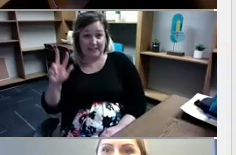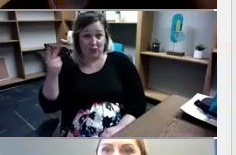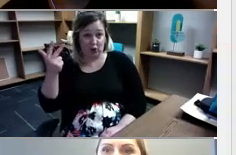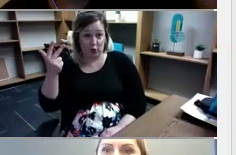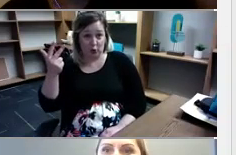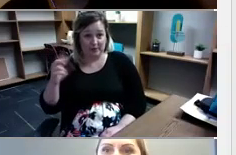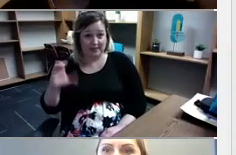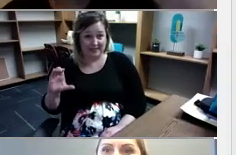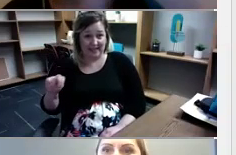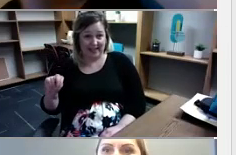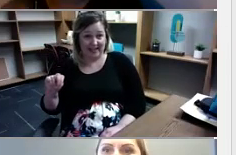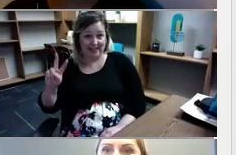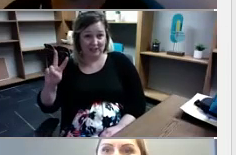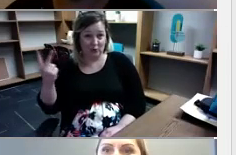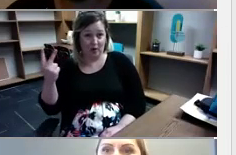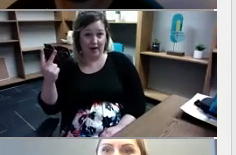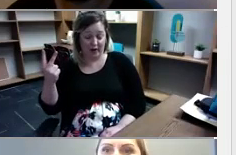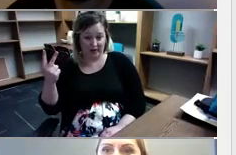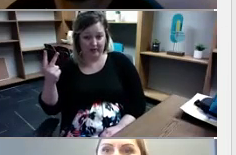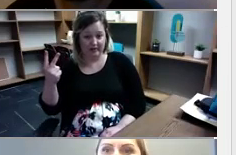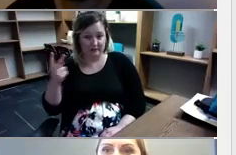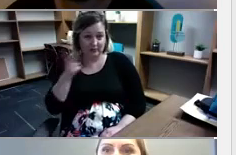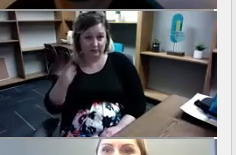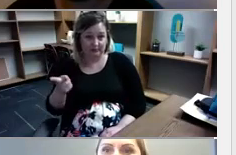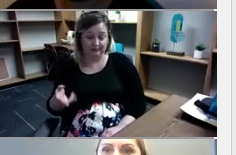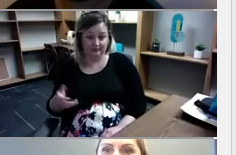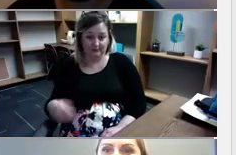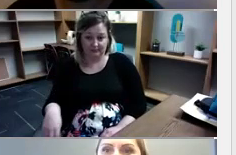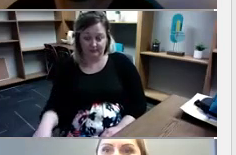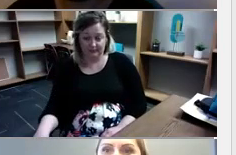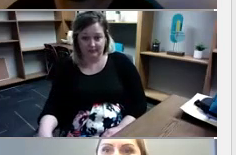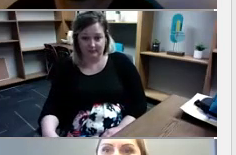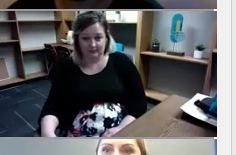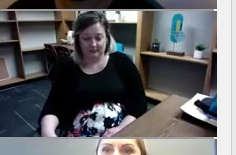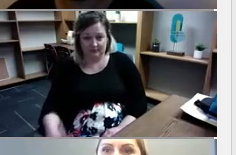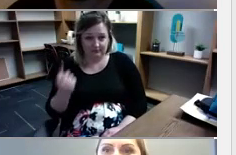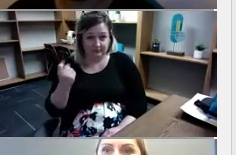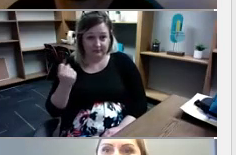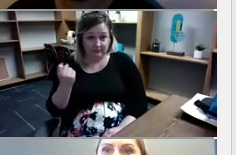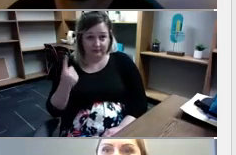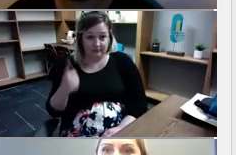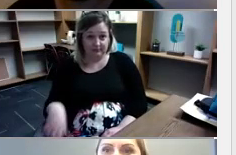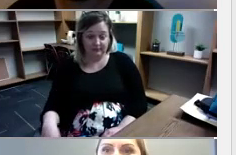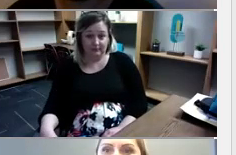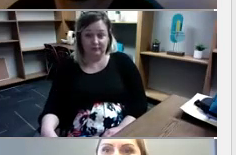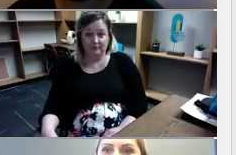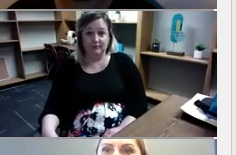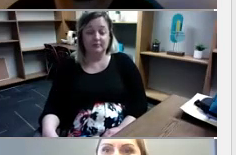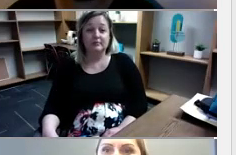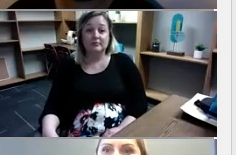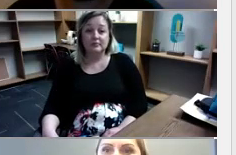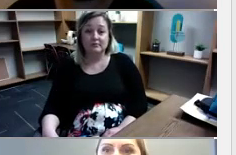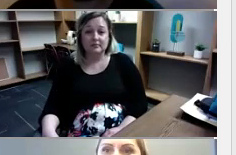becomes 3 by 16 to the power of 4 Cn squared. Does that make sense?